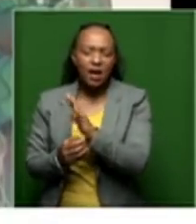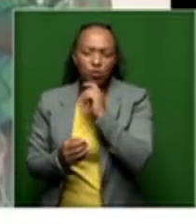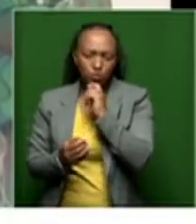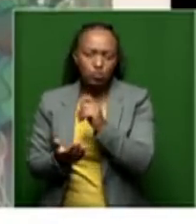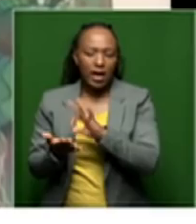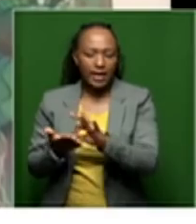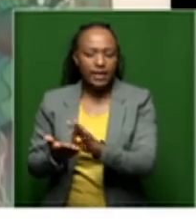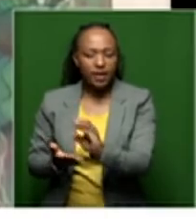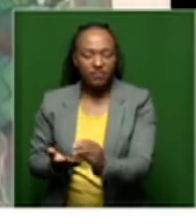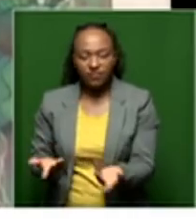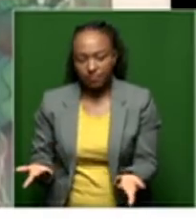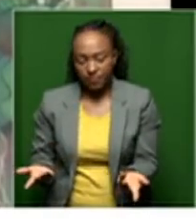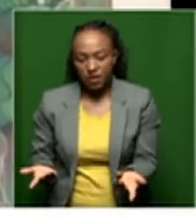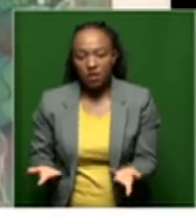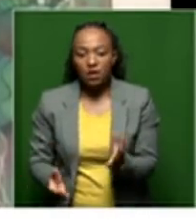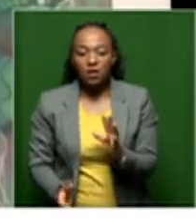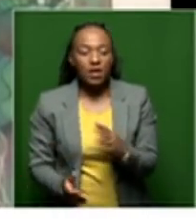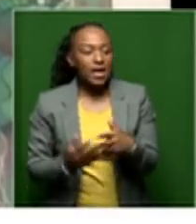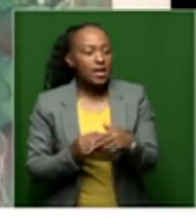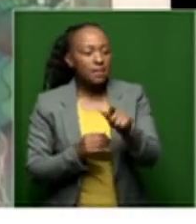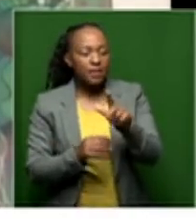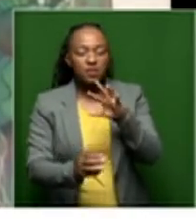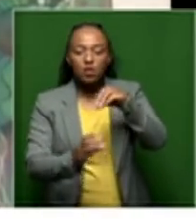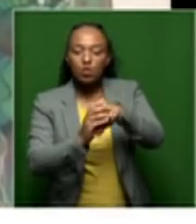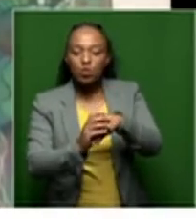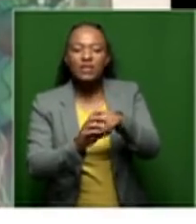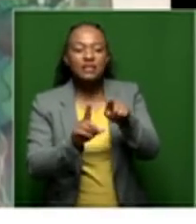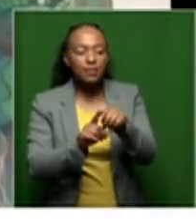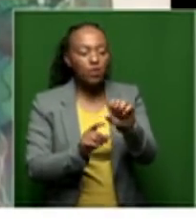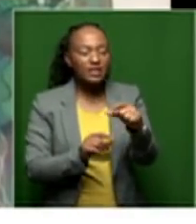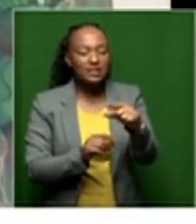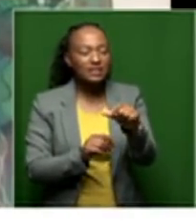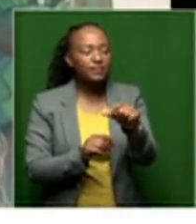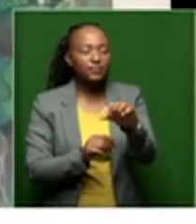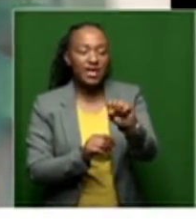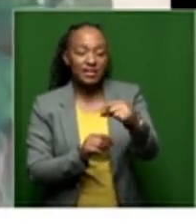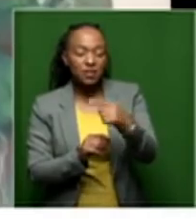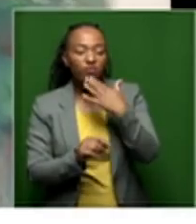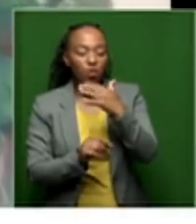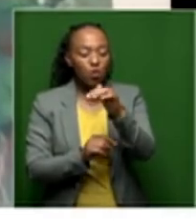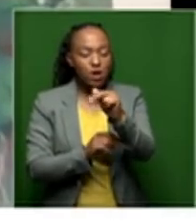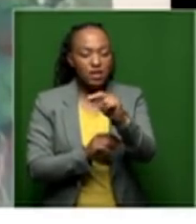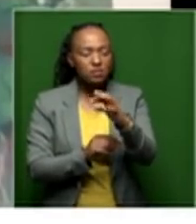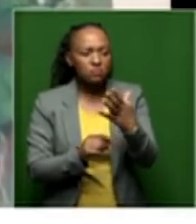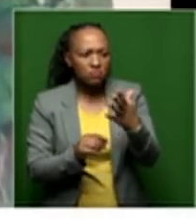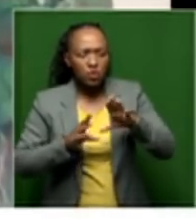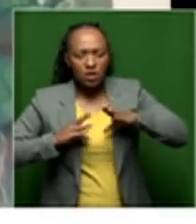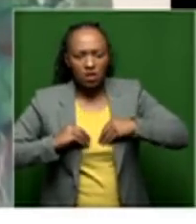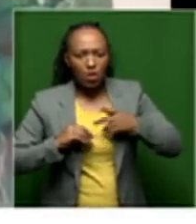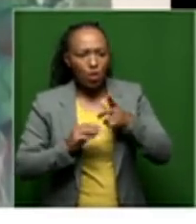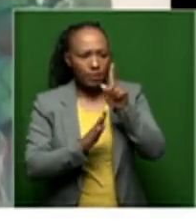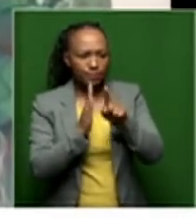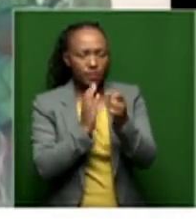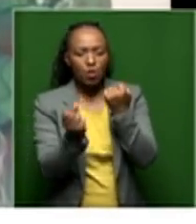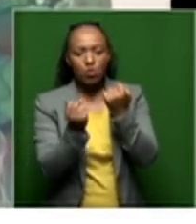that anybody, including but not limited to the SG of the ANC, will appreciate that being tried in a